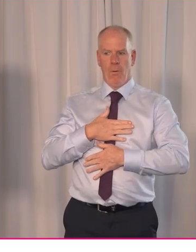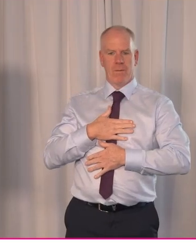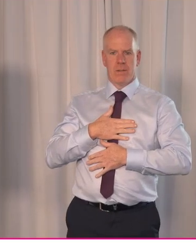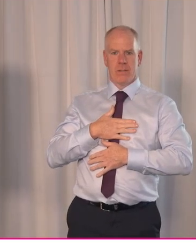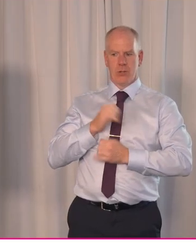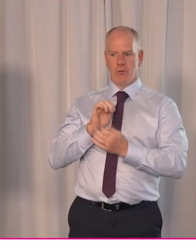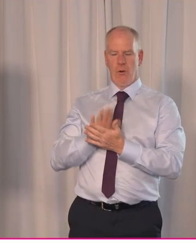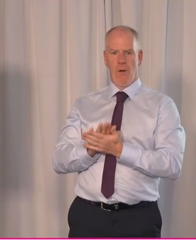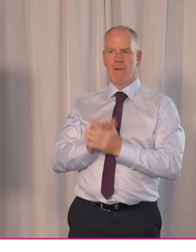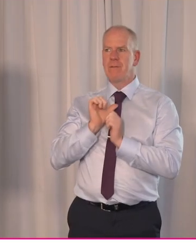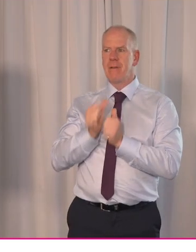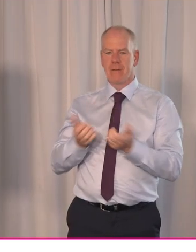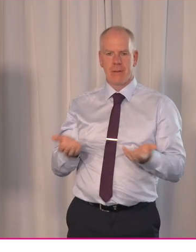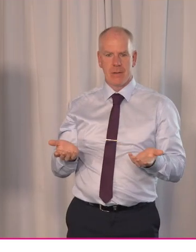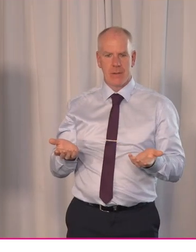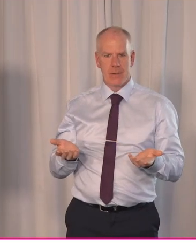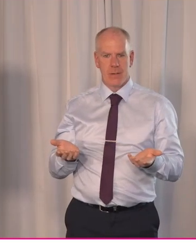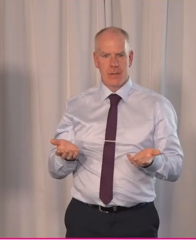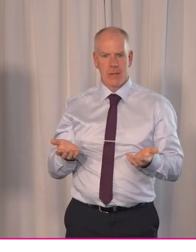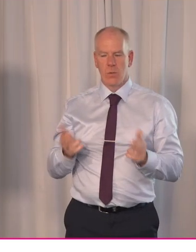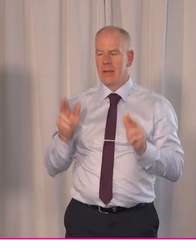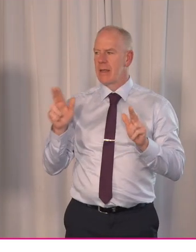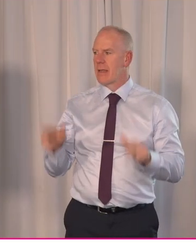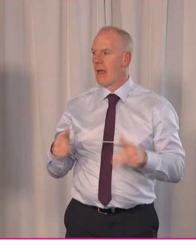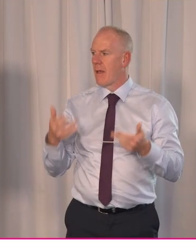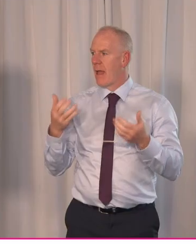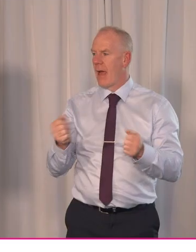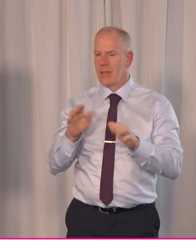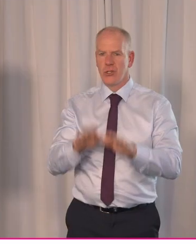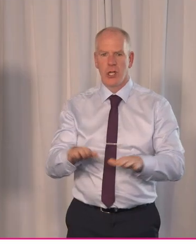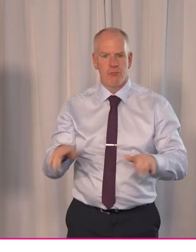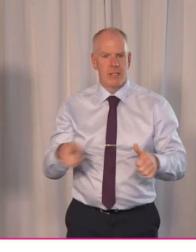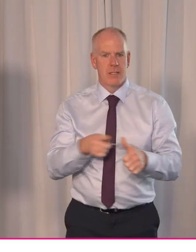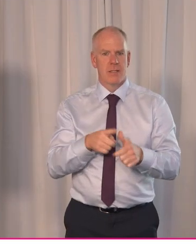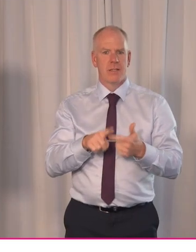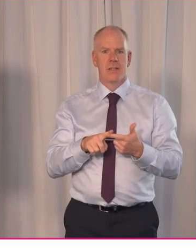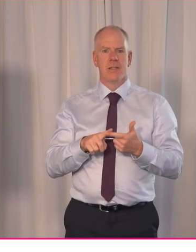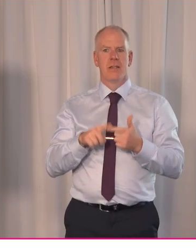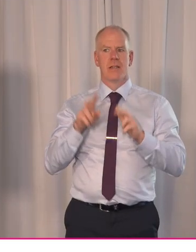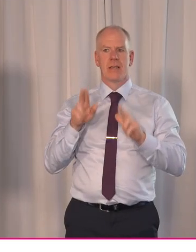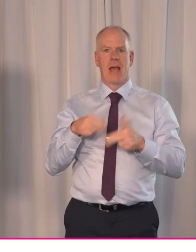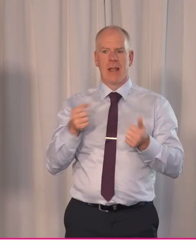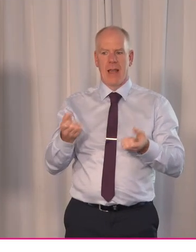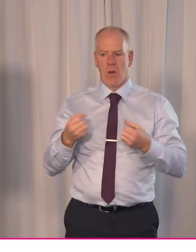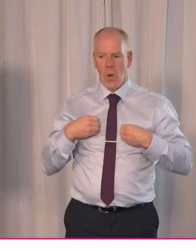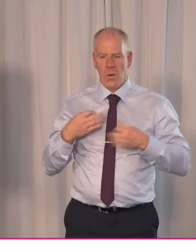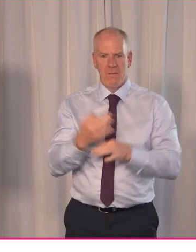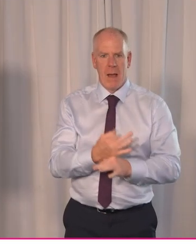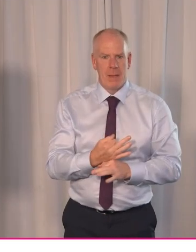It's shocking that we cannot have kids and we cannot have our own families because we